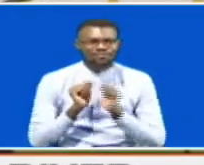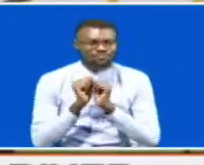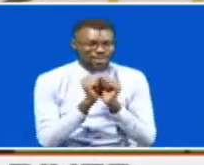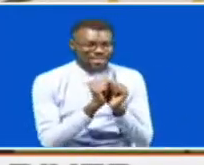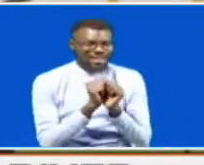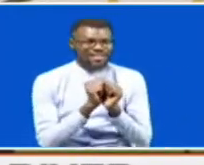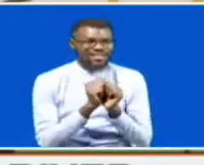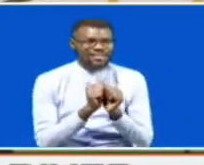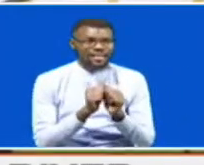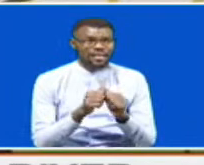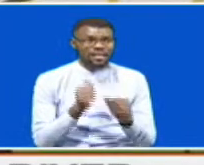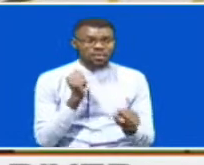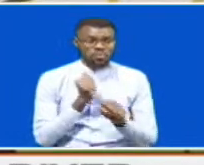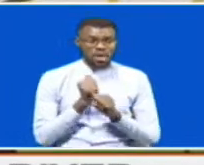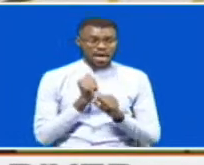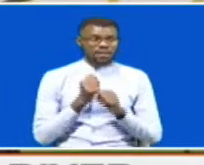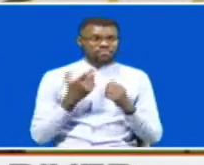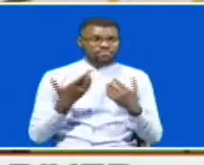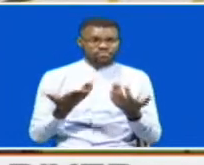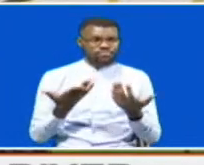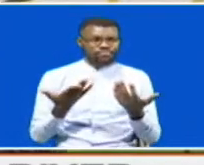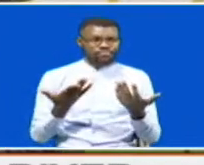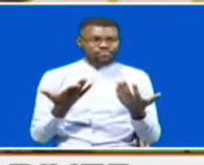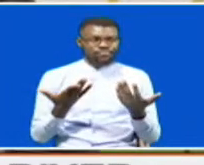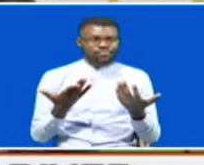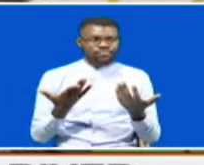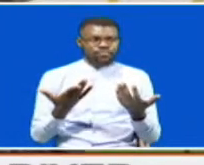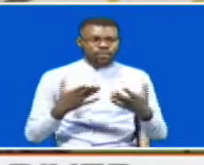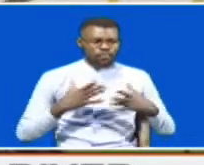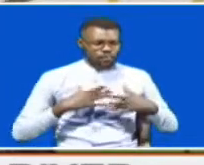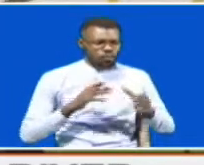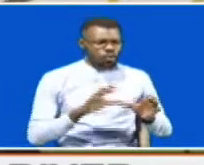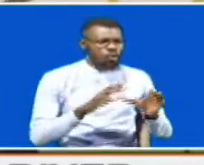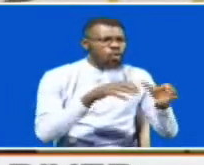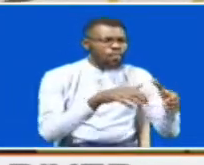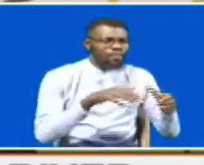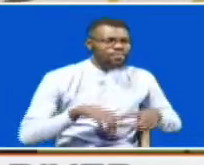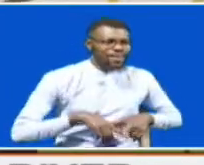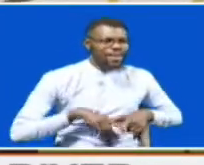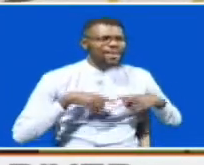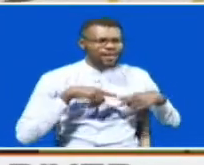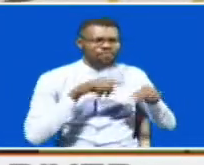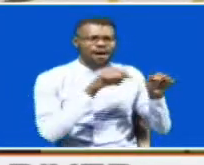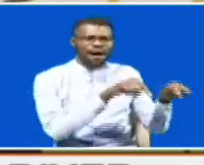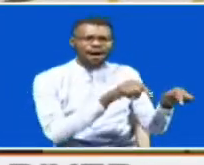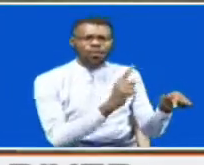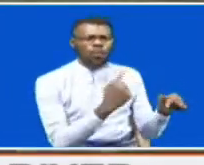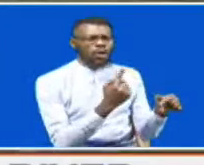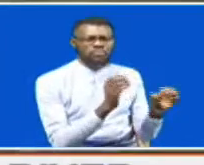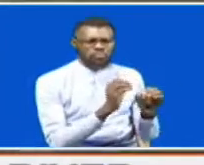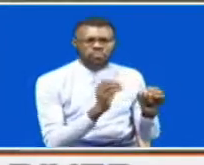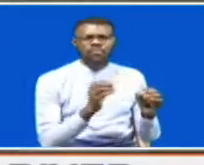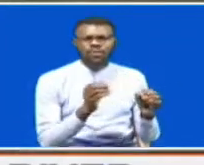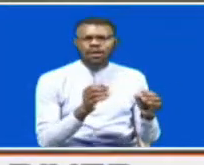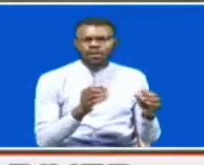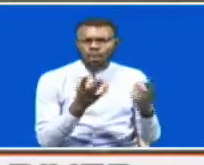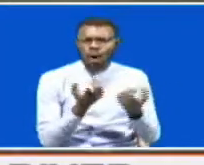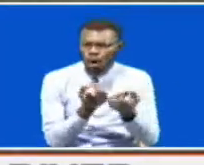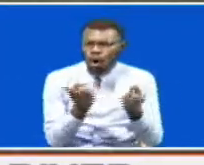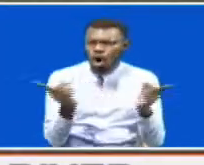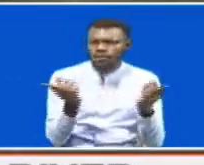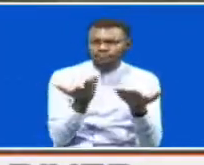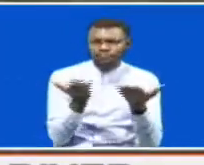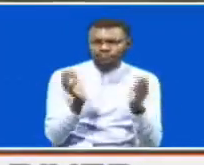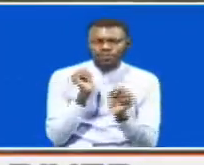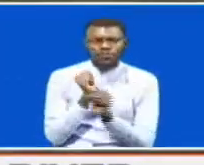involved. It is not just an issue for the communities that live along the river. To counter this